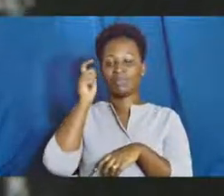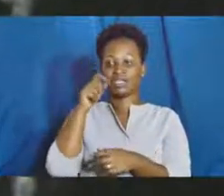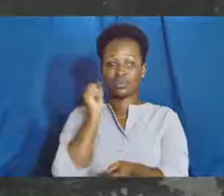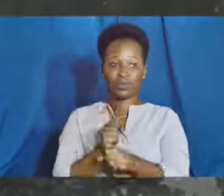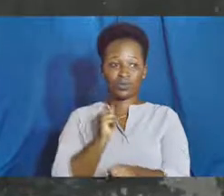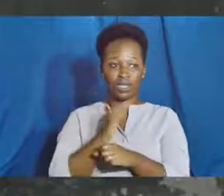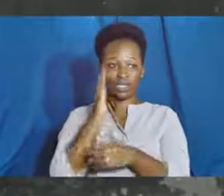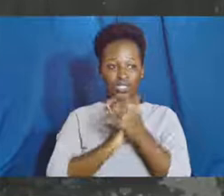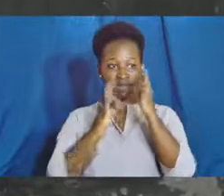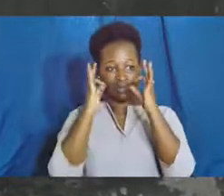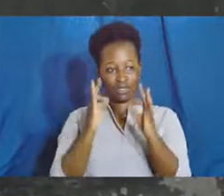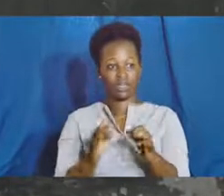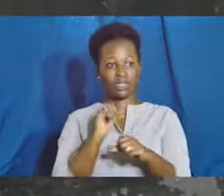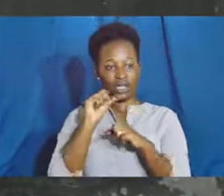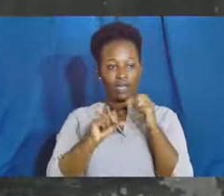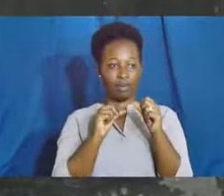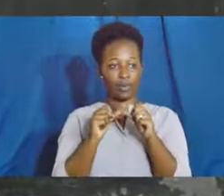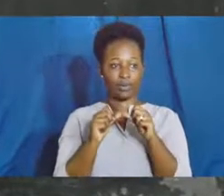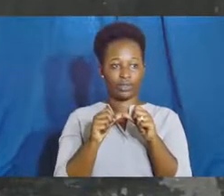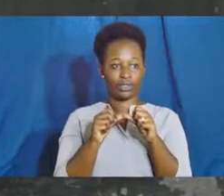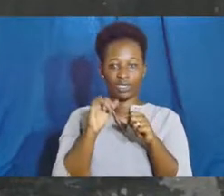something on the current I1.